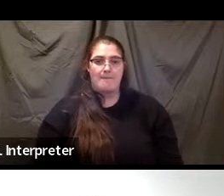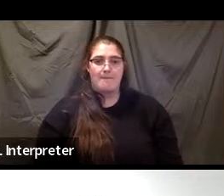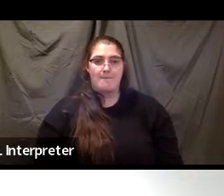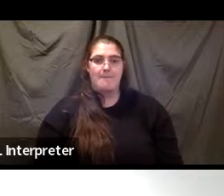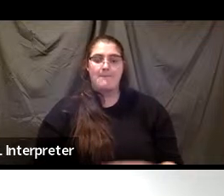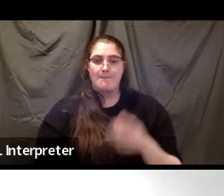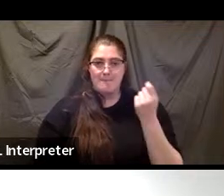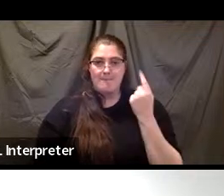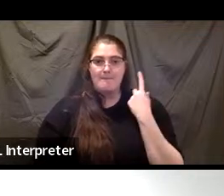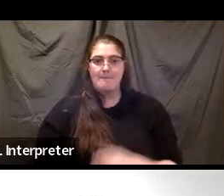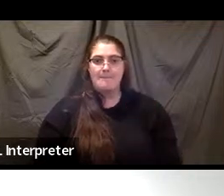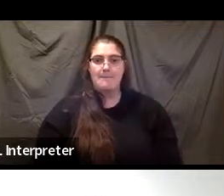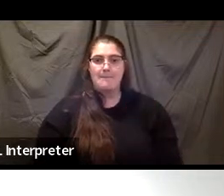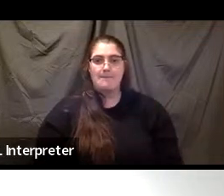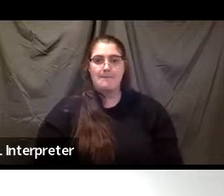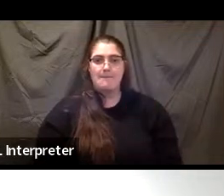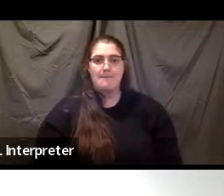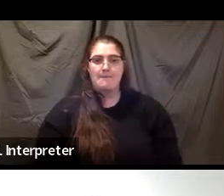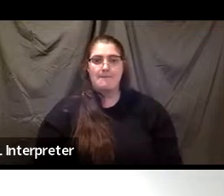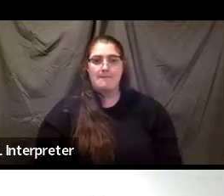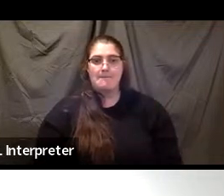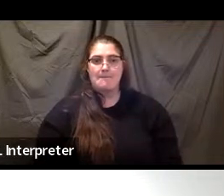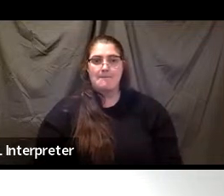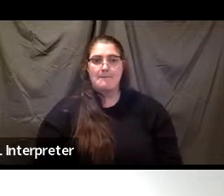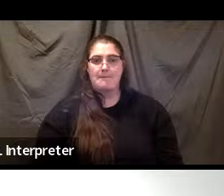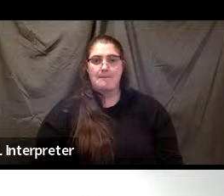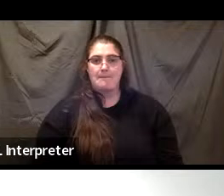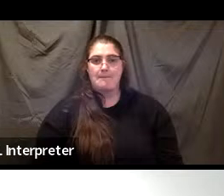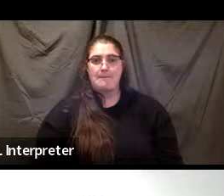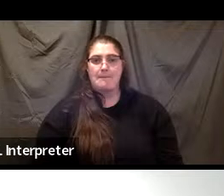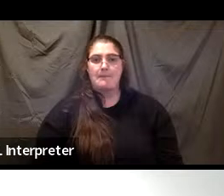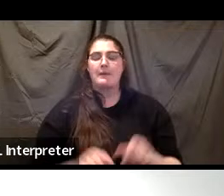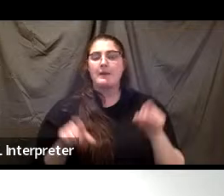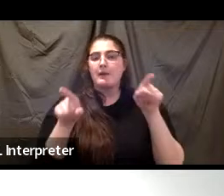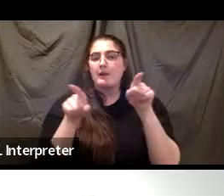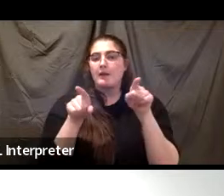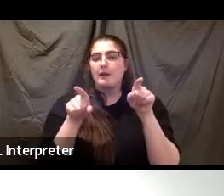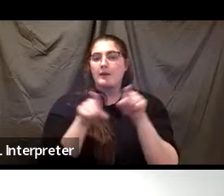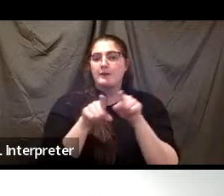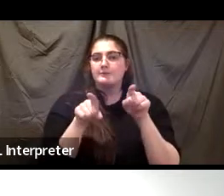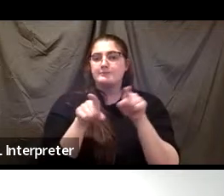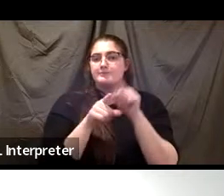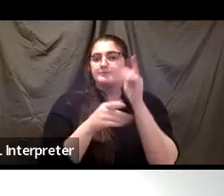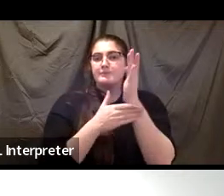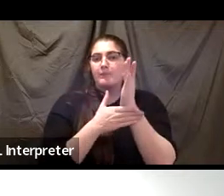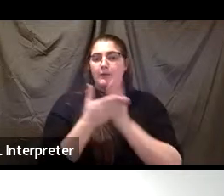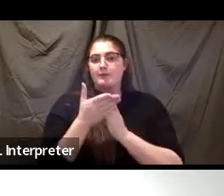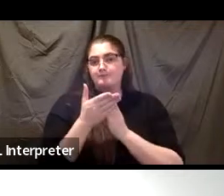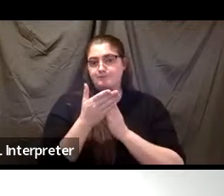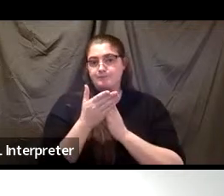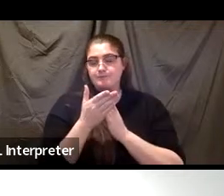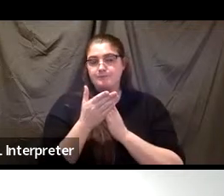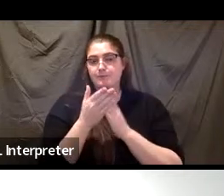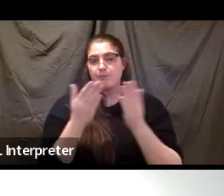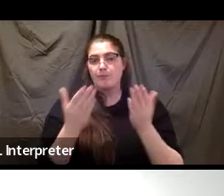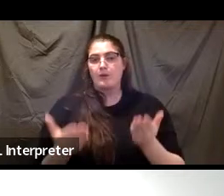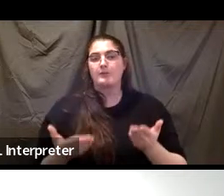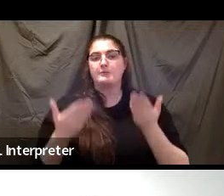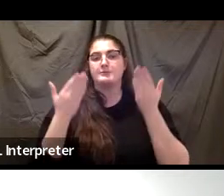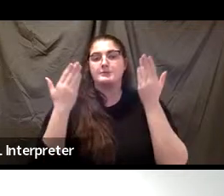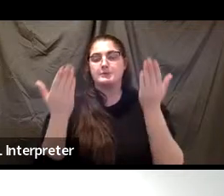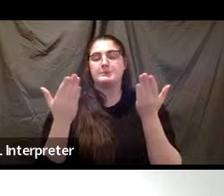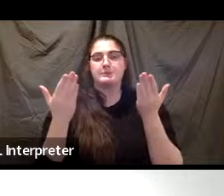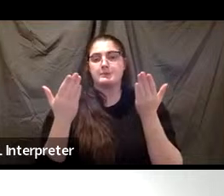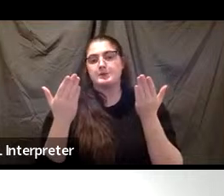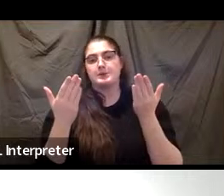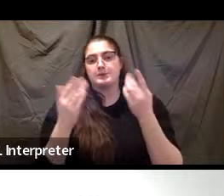Got it. Are there any? It also, Go ahead. sorry, also part of the proposal